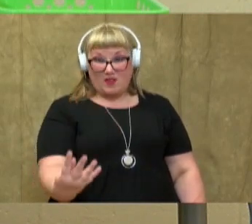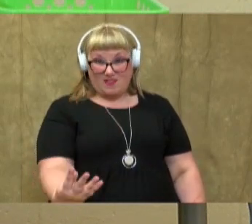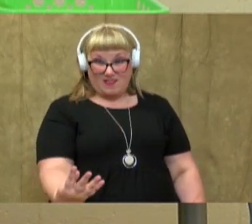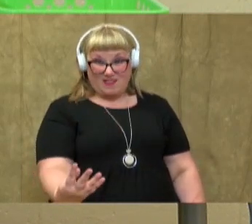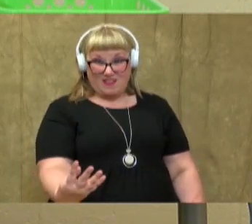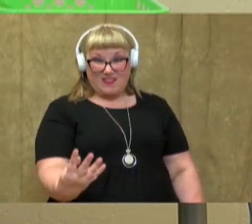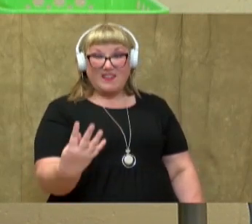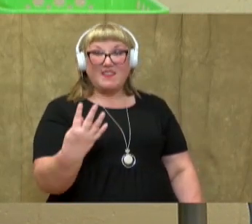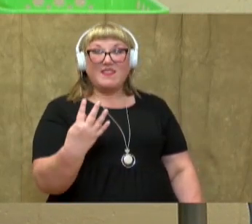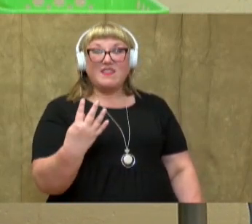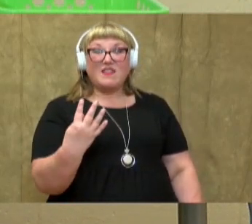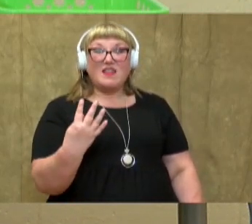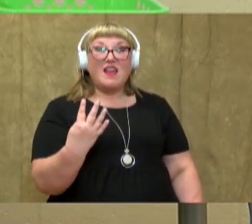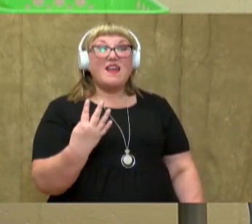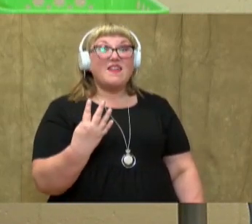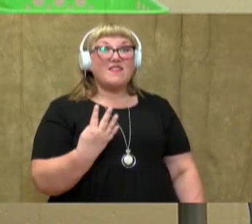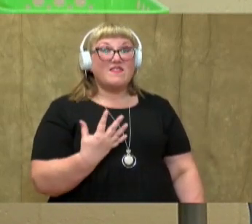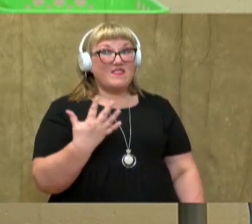four,